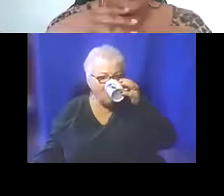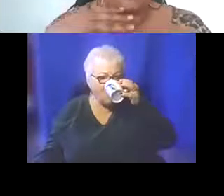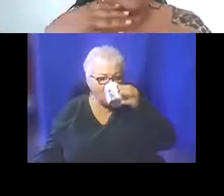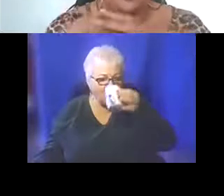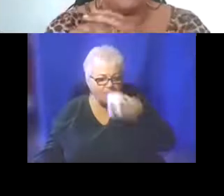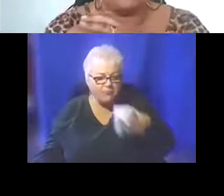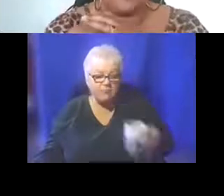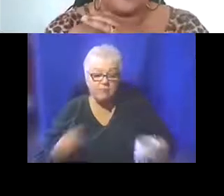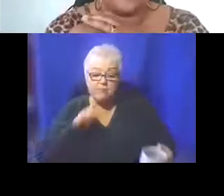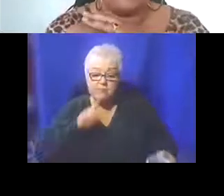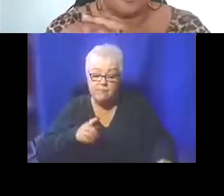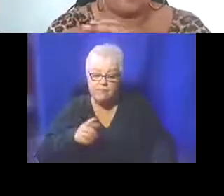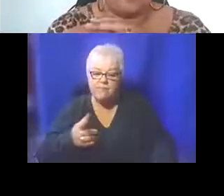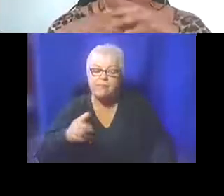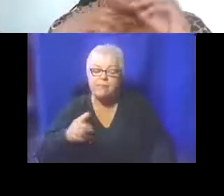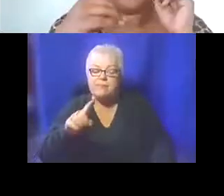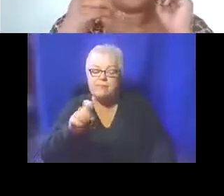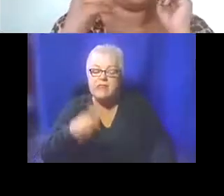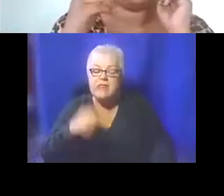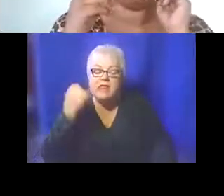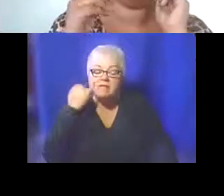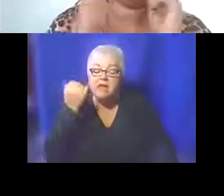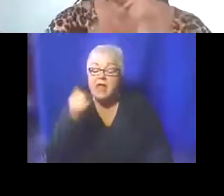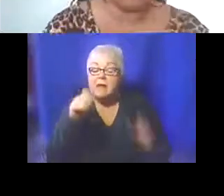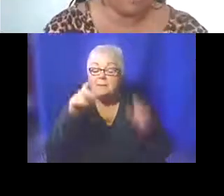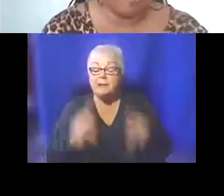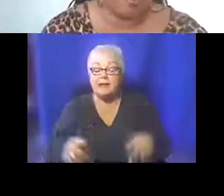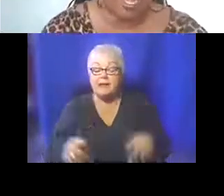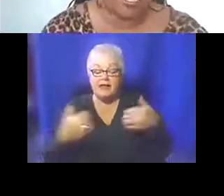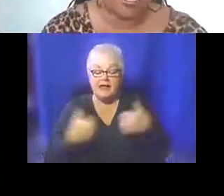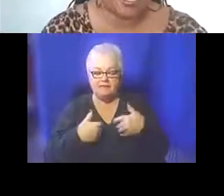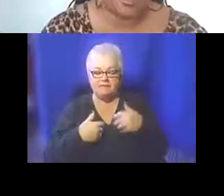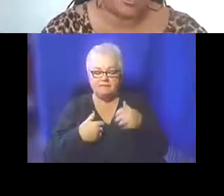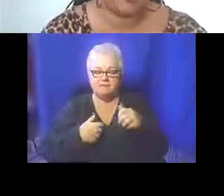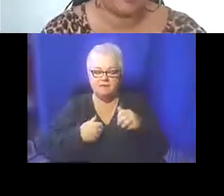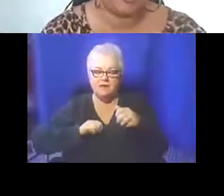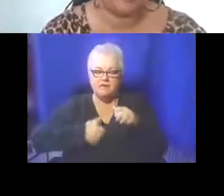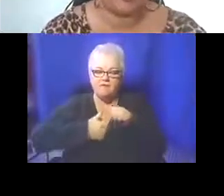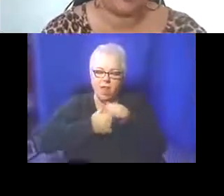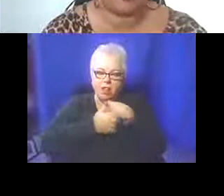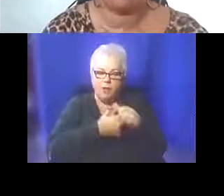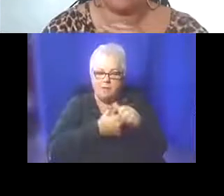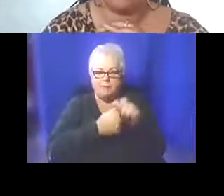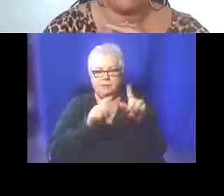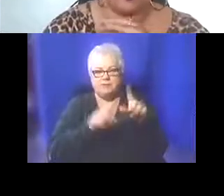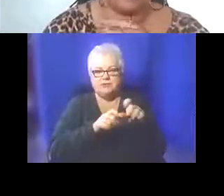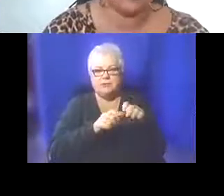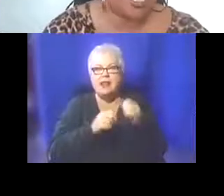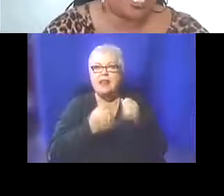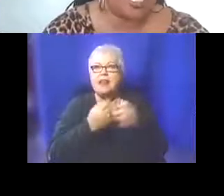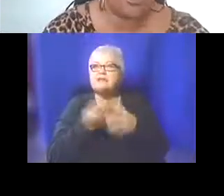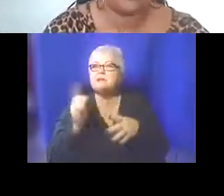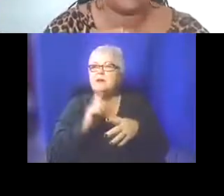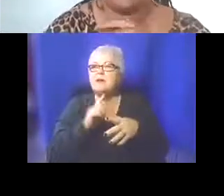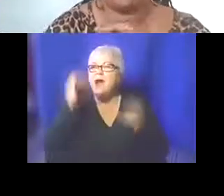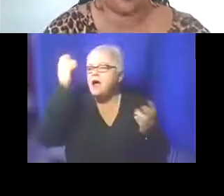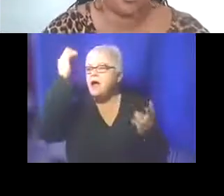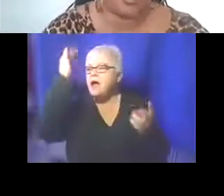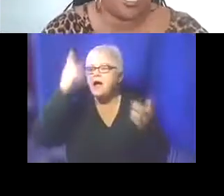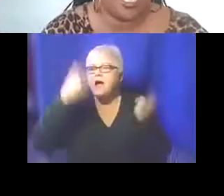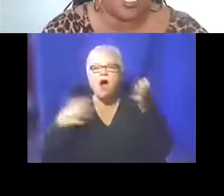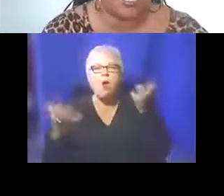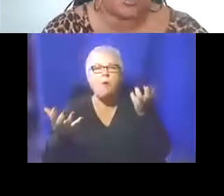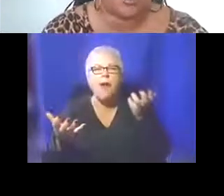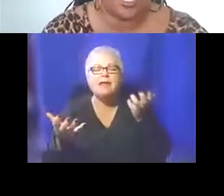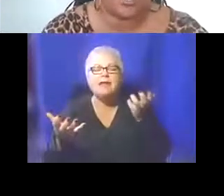Sure. So the question was if anyone had any follow-up from last session that they wanted to bring up. So any questions, any